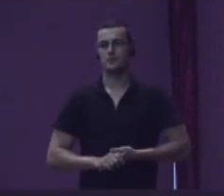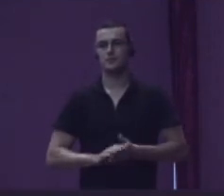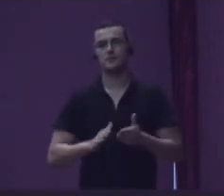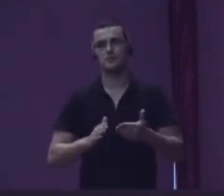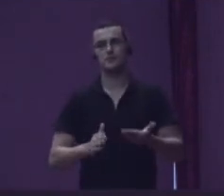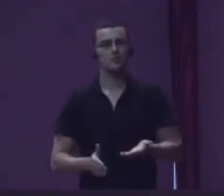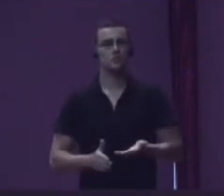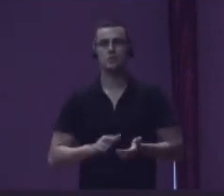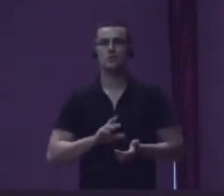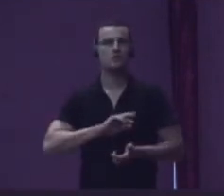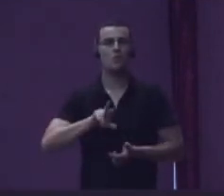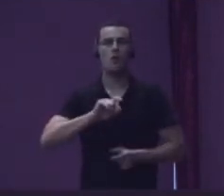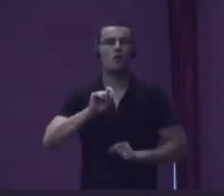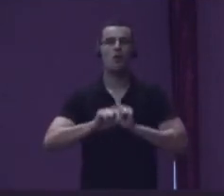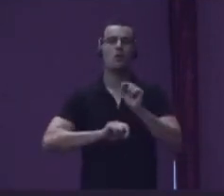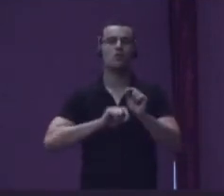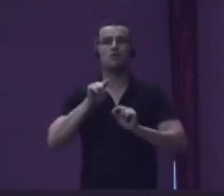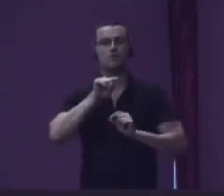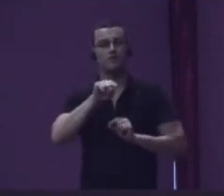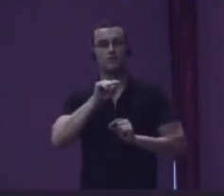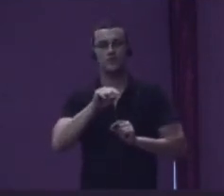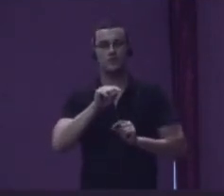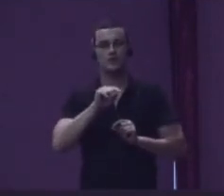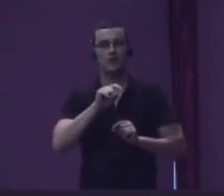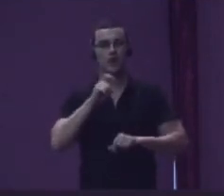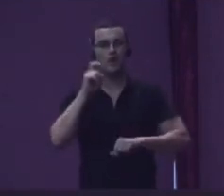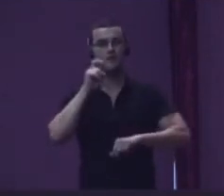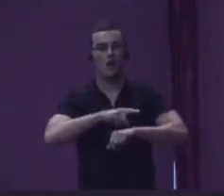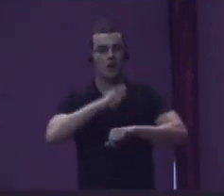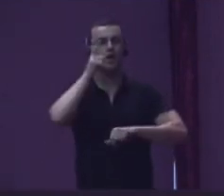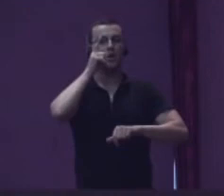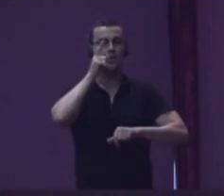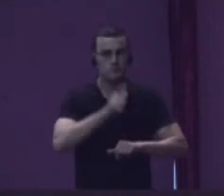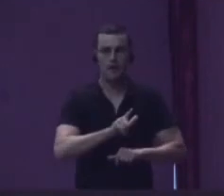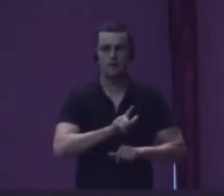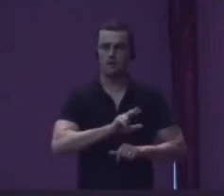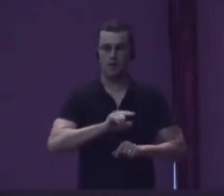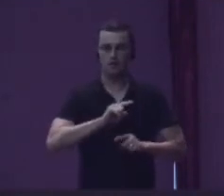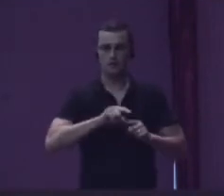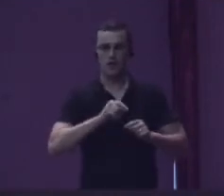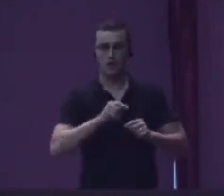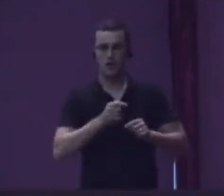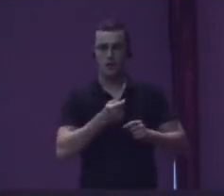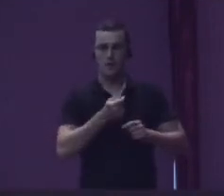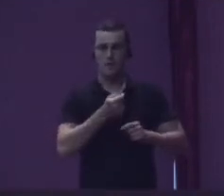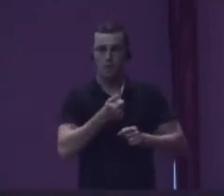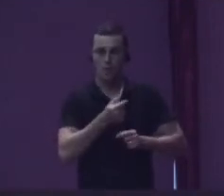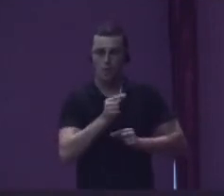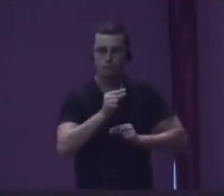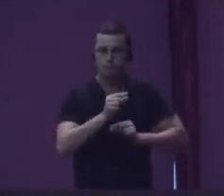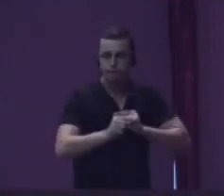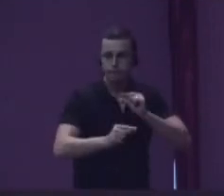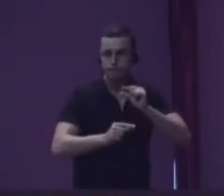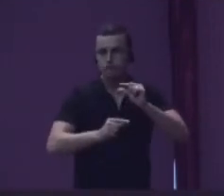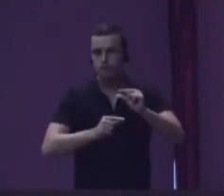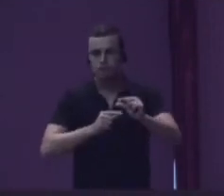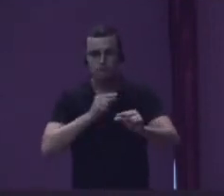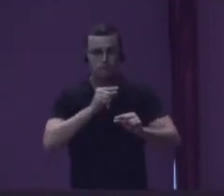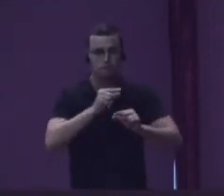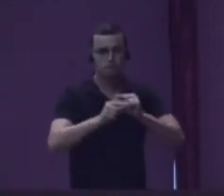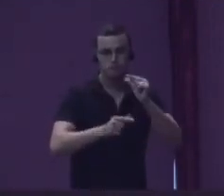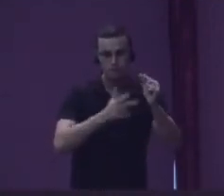to get their confidence. And as I said, this one woman